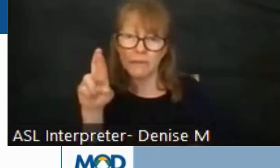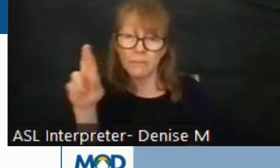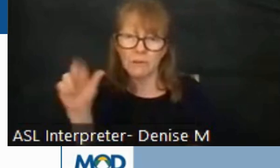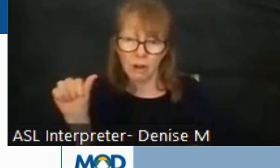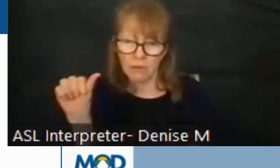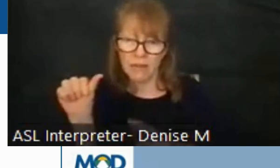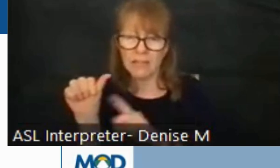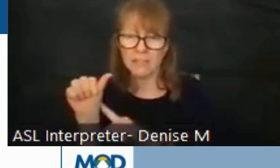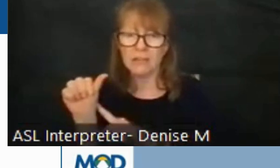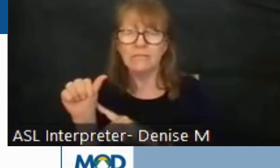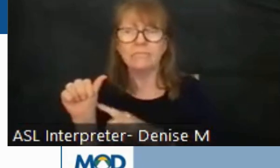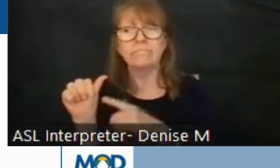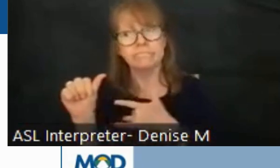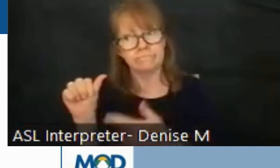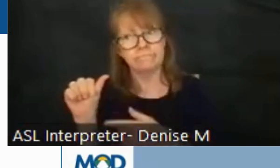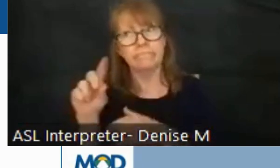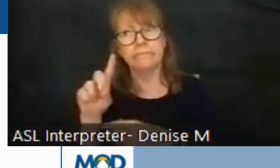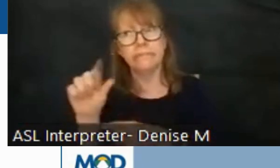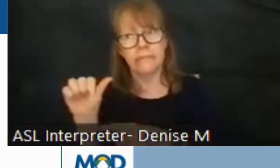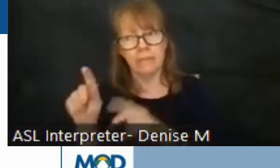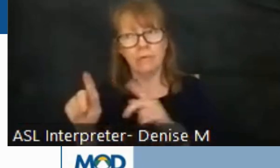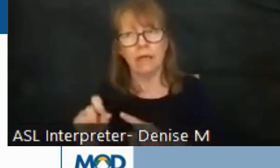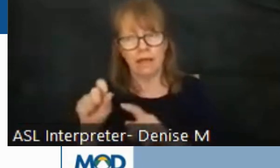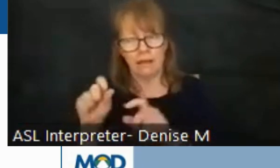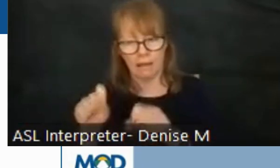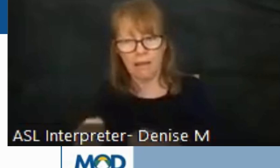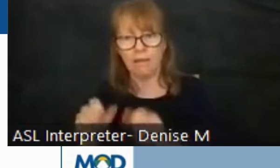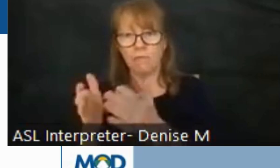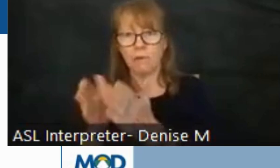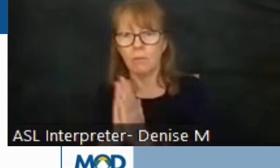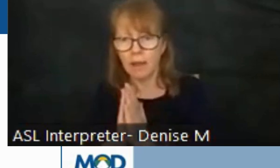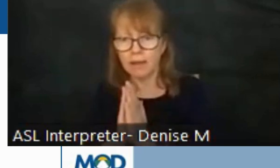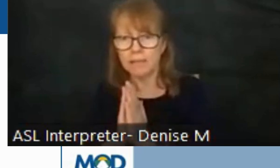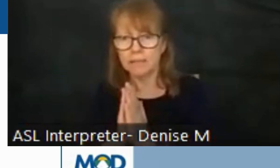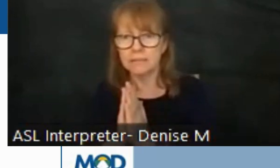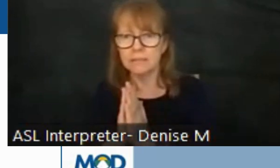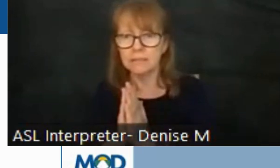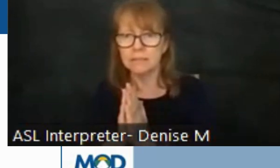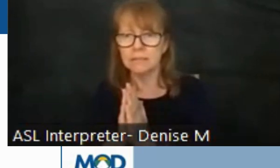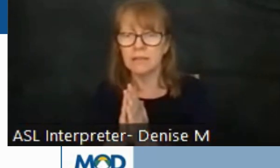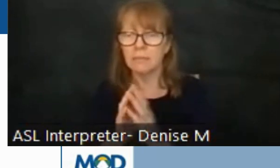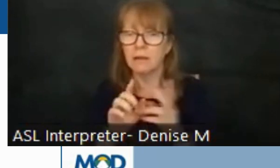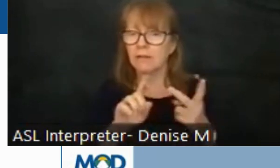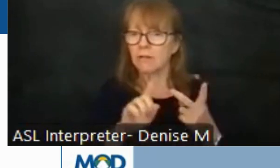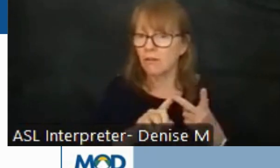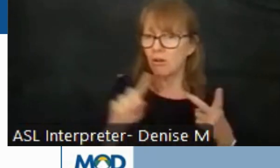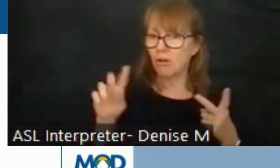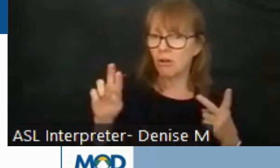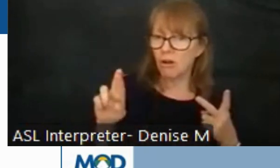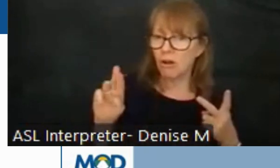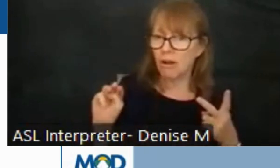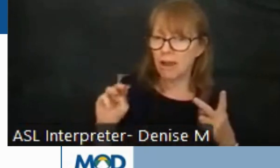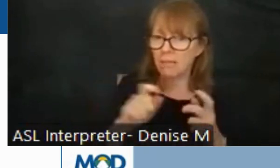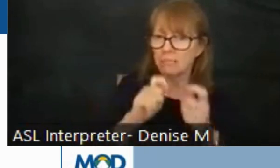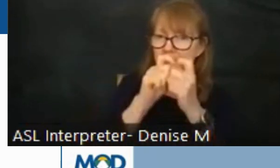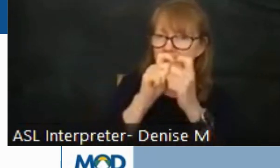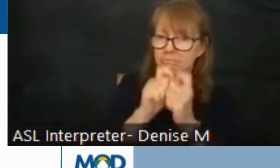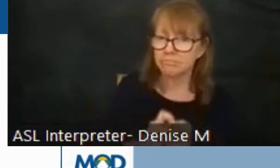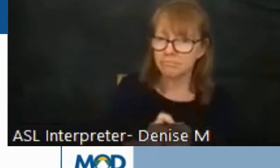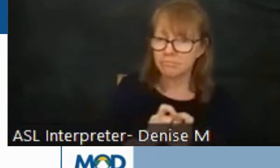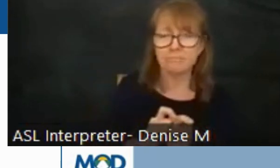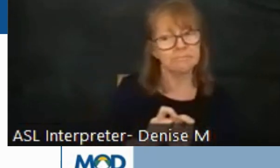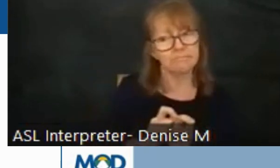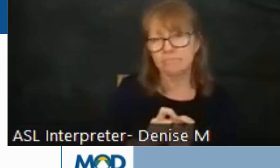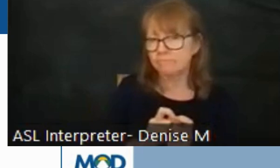that people with disabilities can request in housing, we find that people are a little bit less familiar with the finer details. And